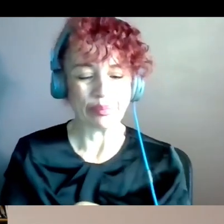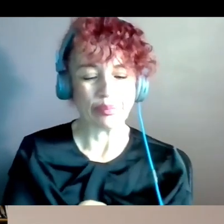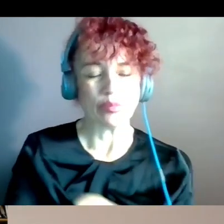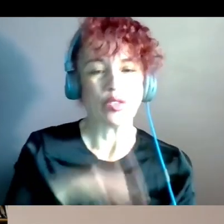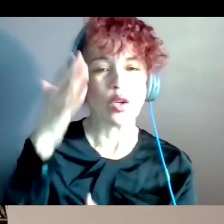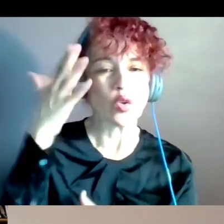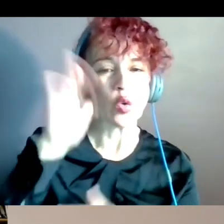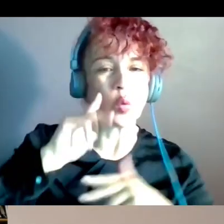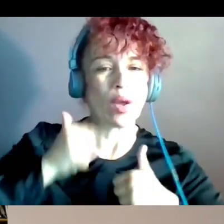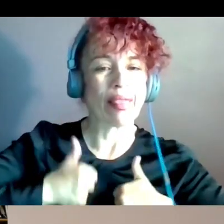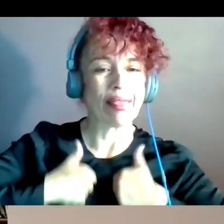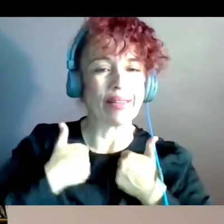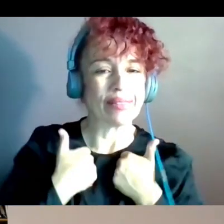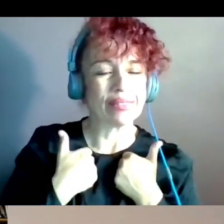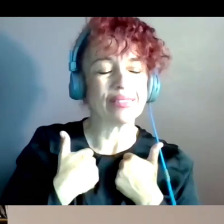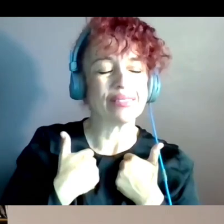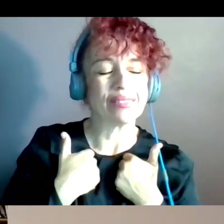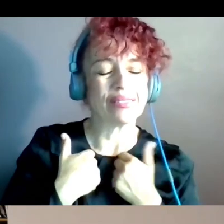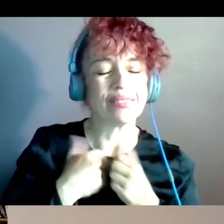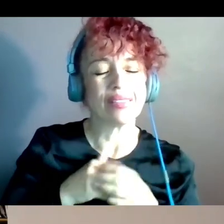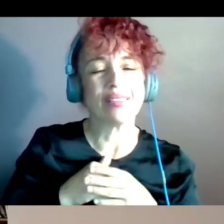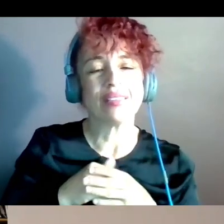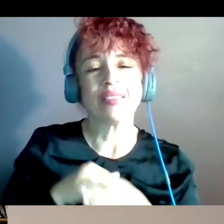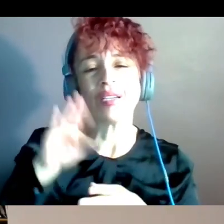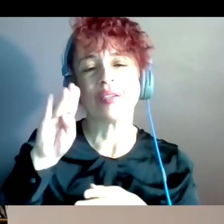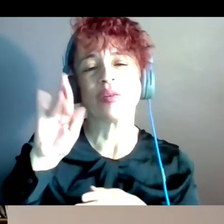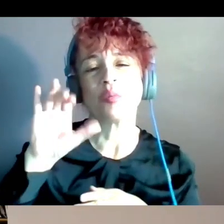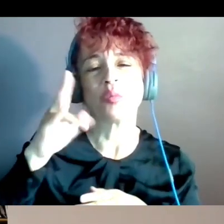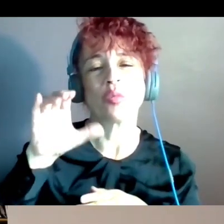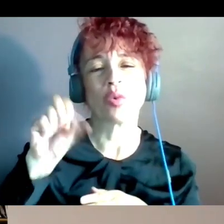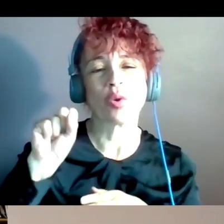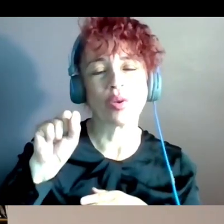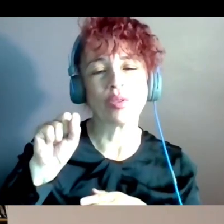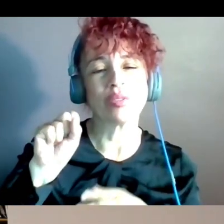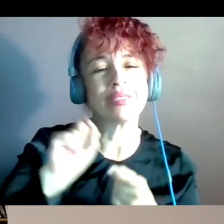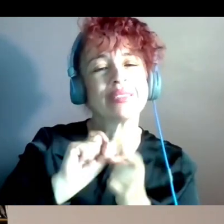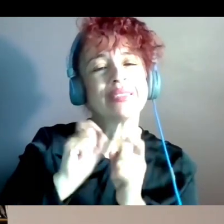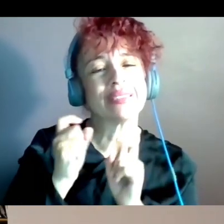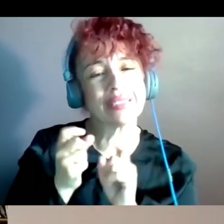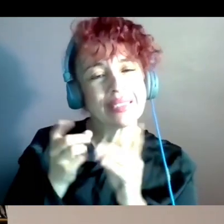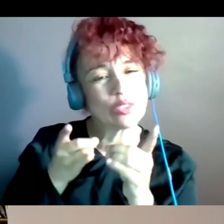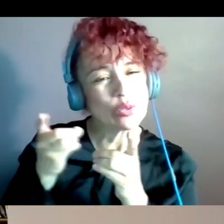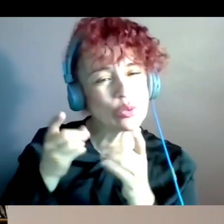trees are living beings and branches change grain direction.